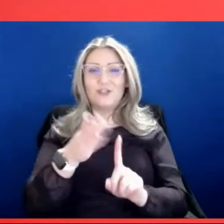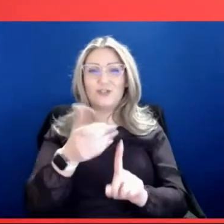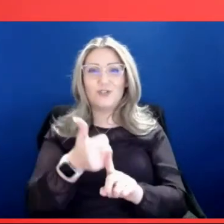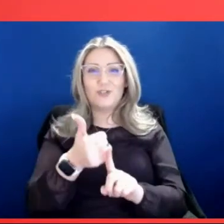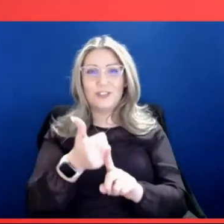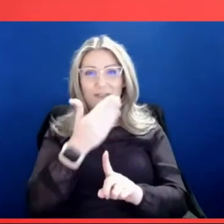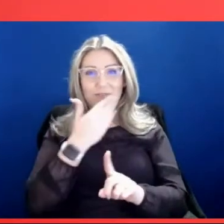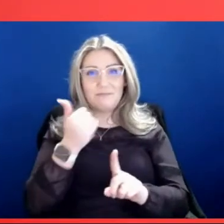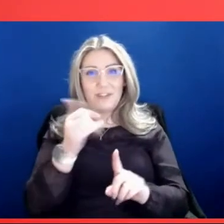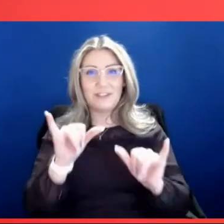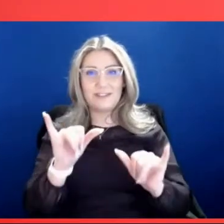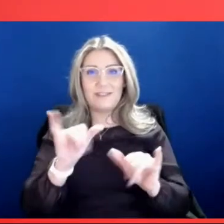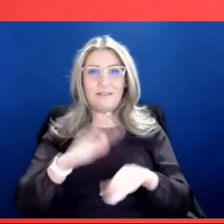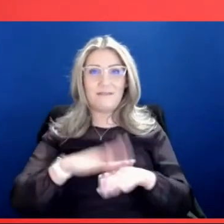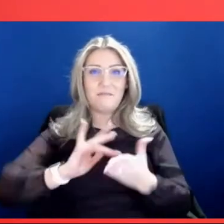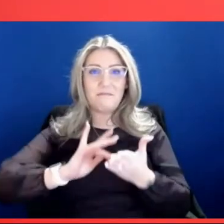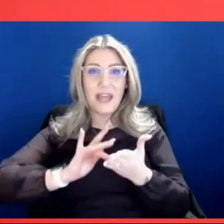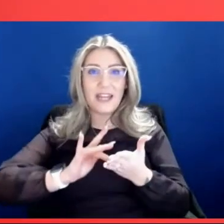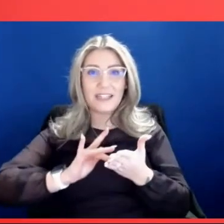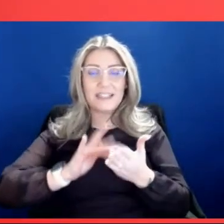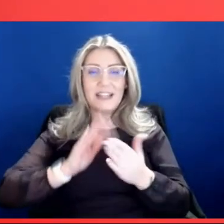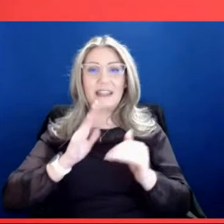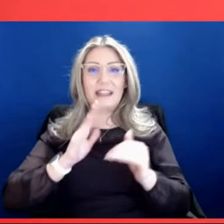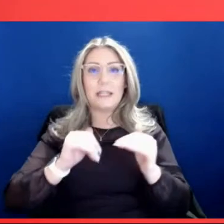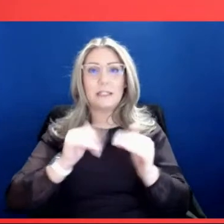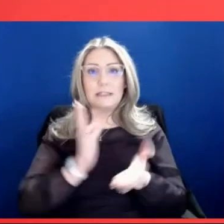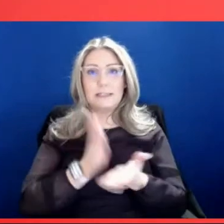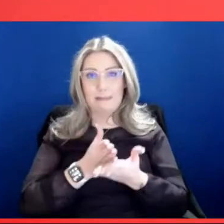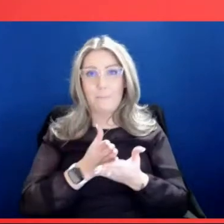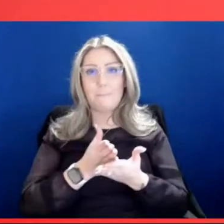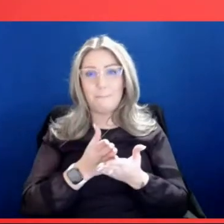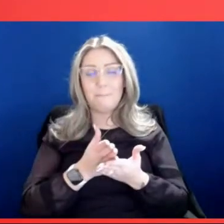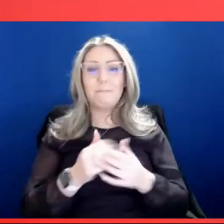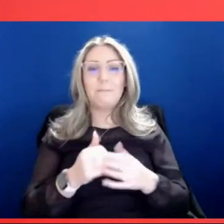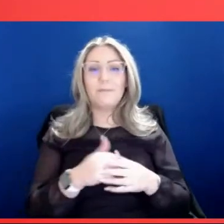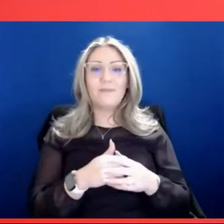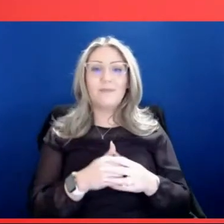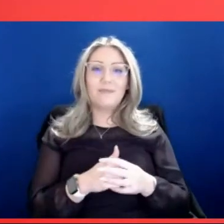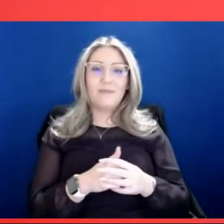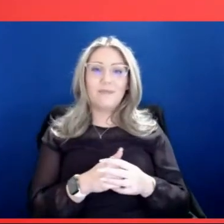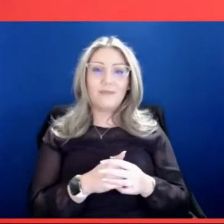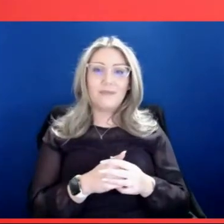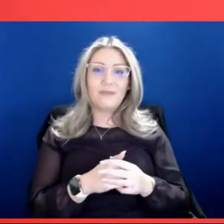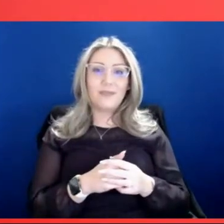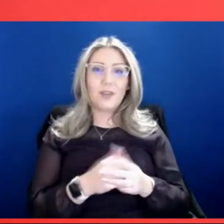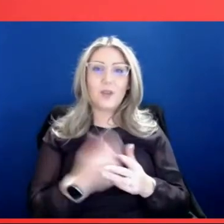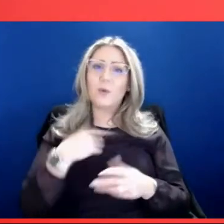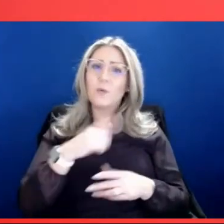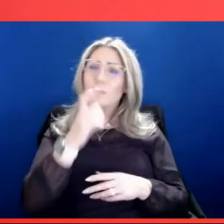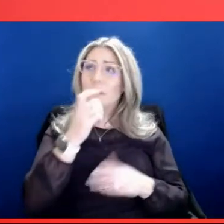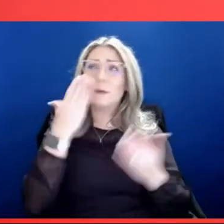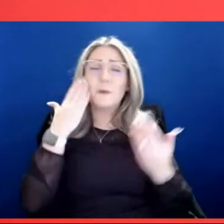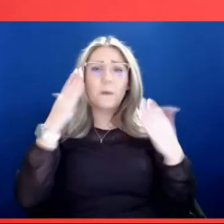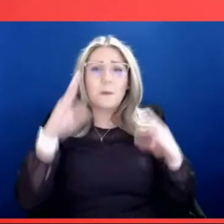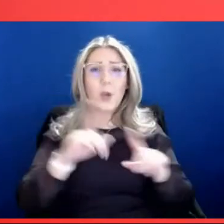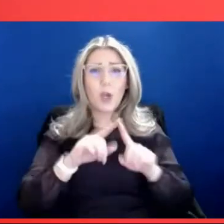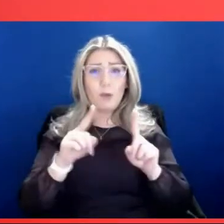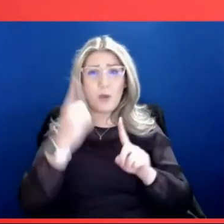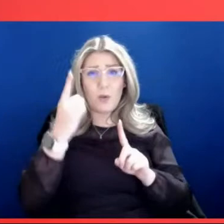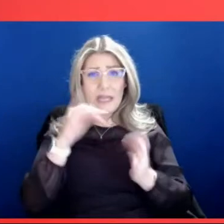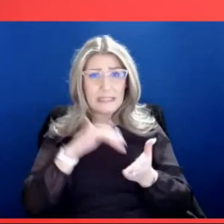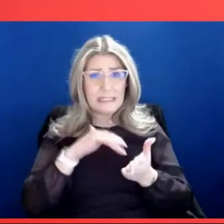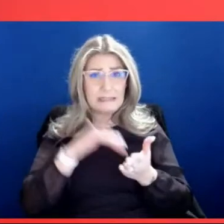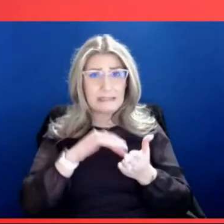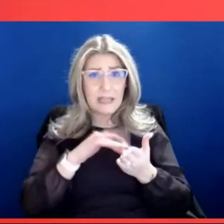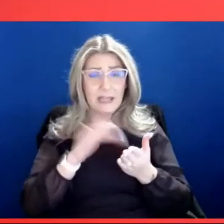the medicines than to come off them. And we don't really know, but there's been one study where they took people who were